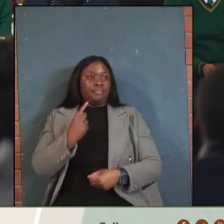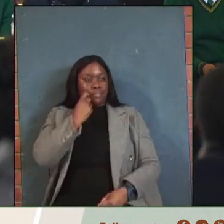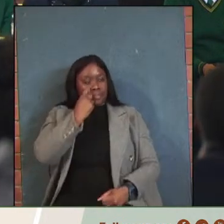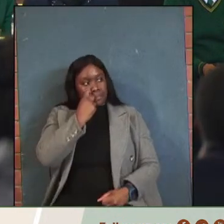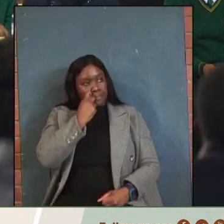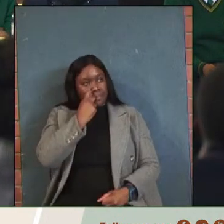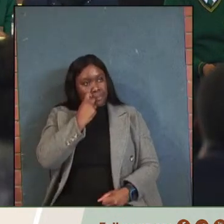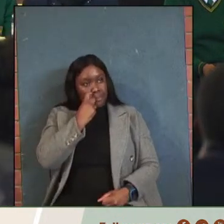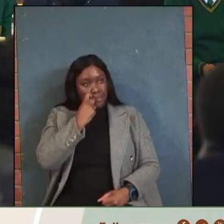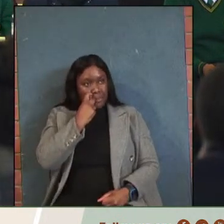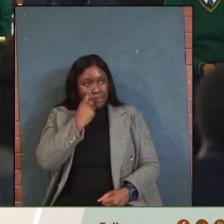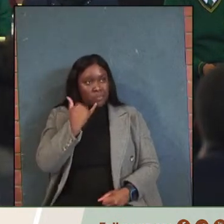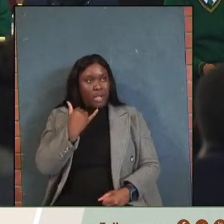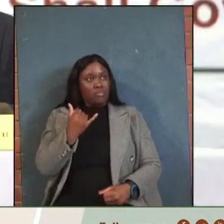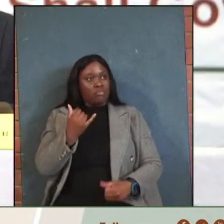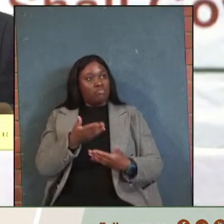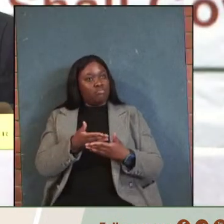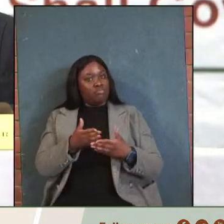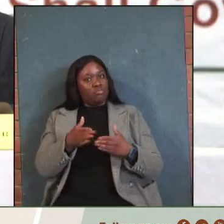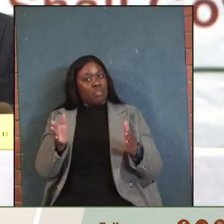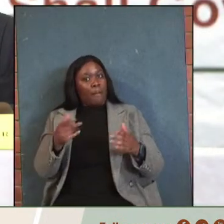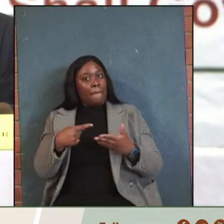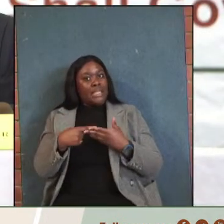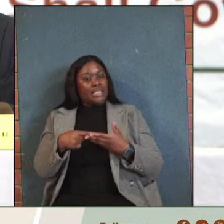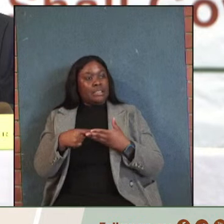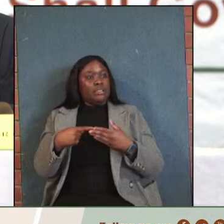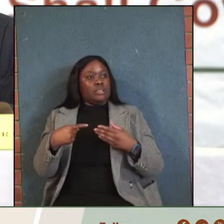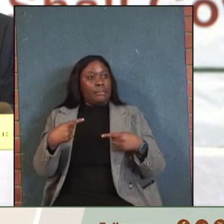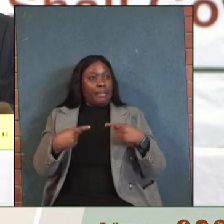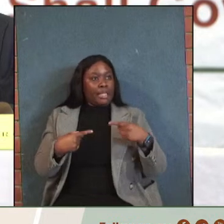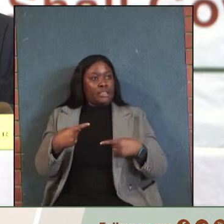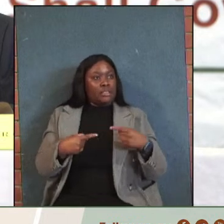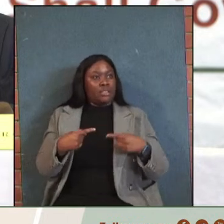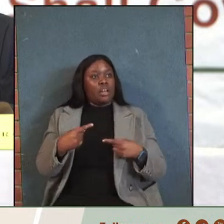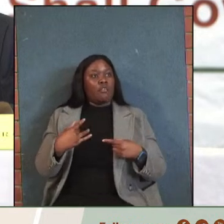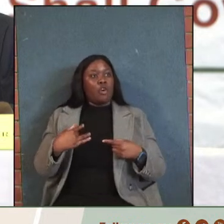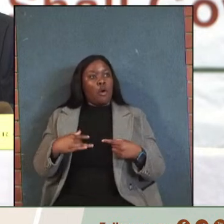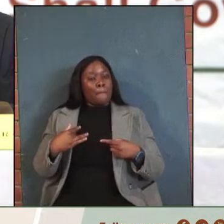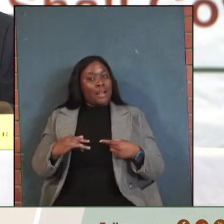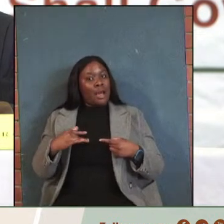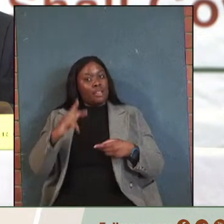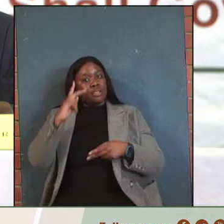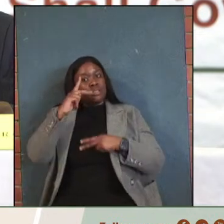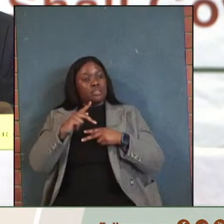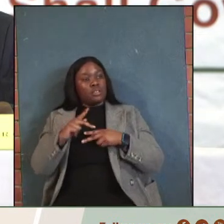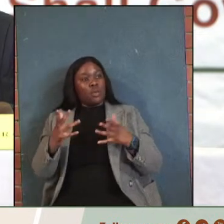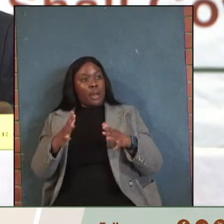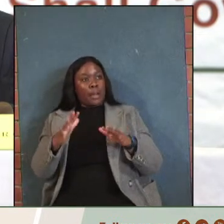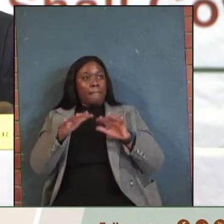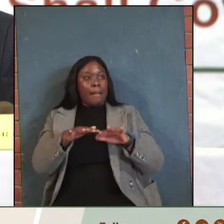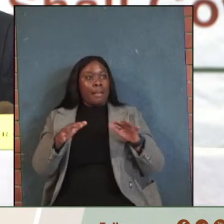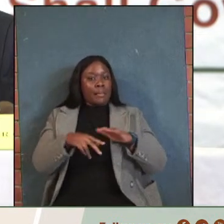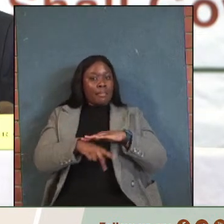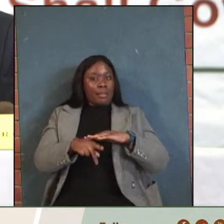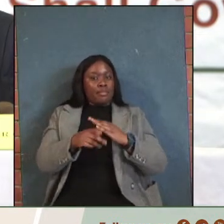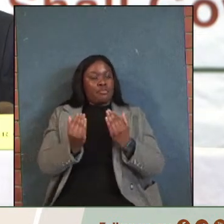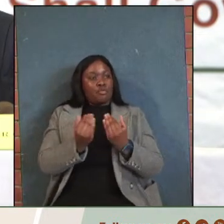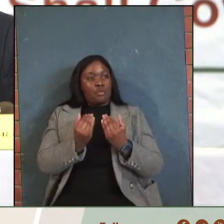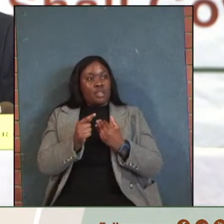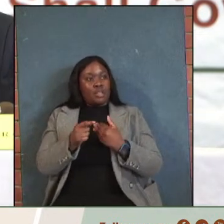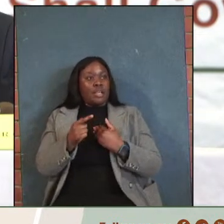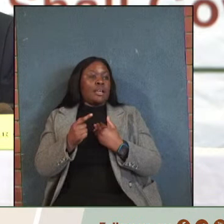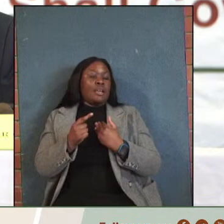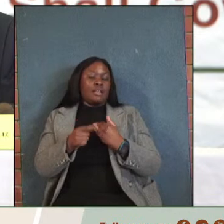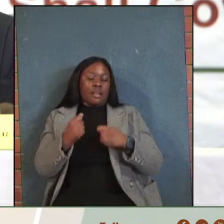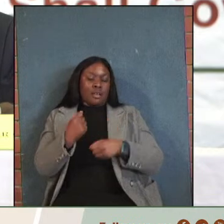I now declare the debate on exploring the possibilities of formalized aftercare services in public primary schools in Gauteng